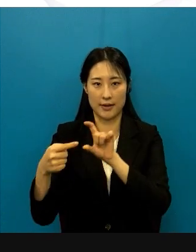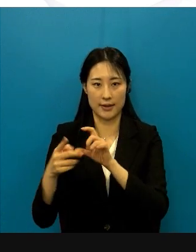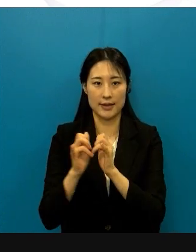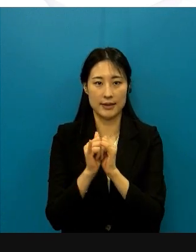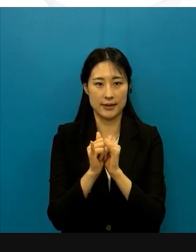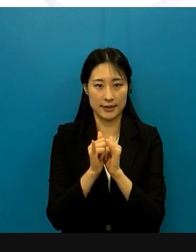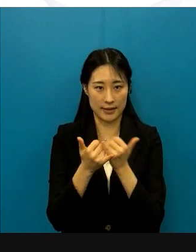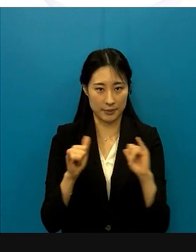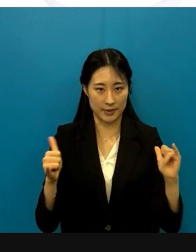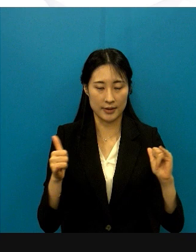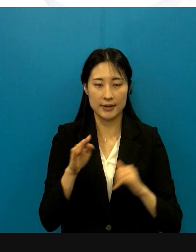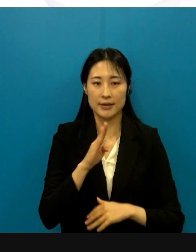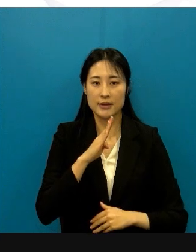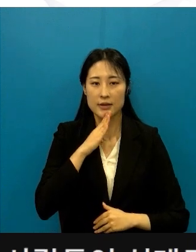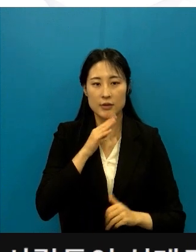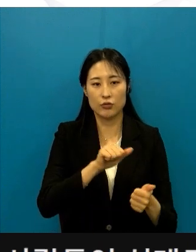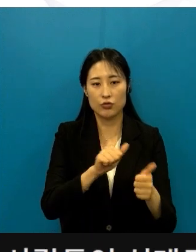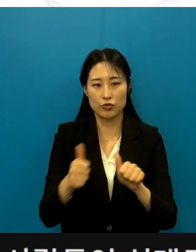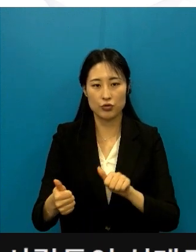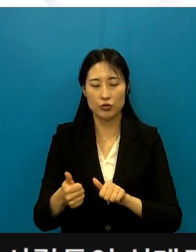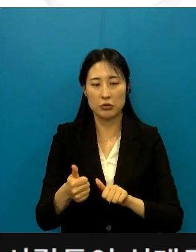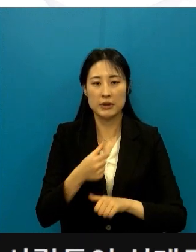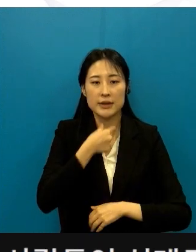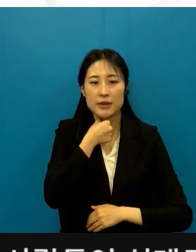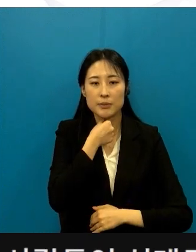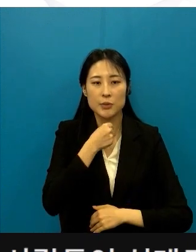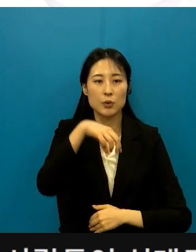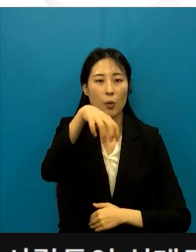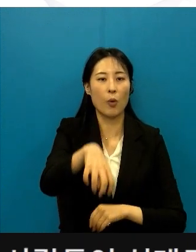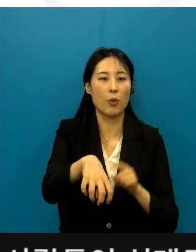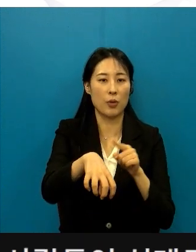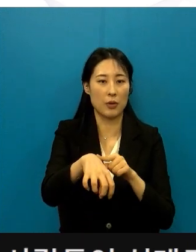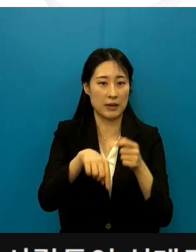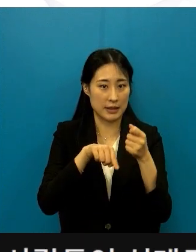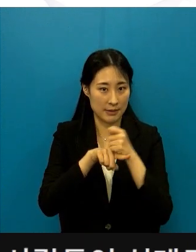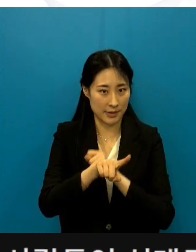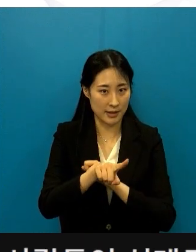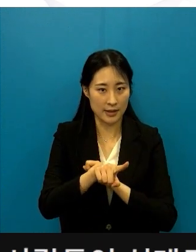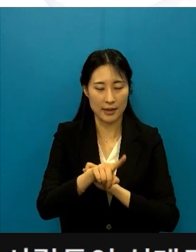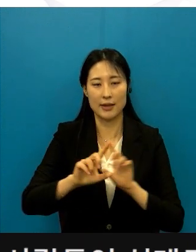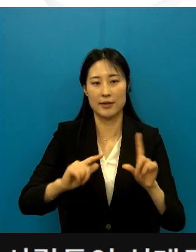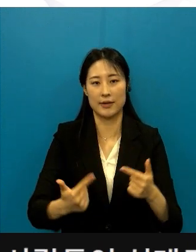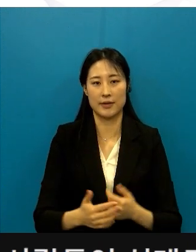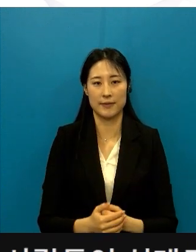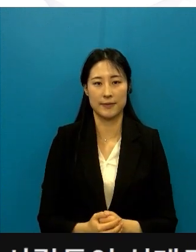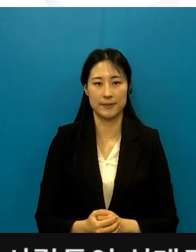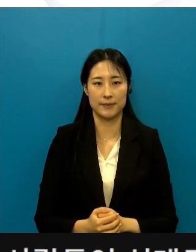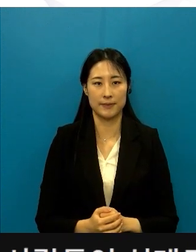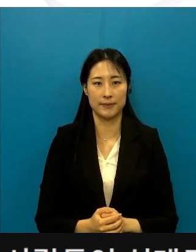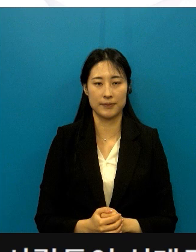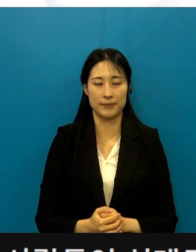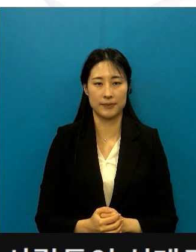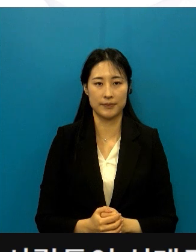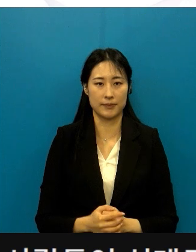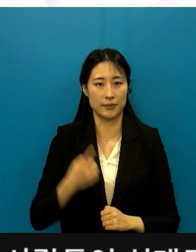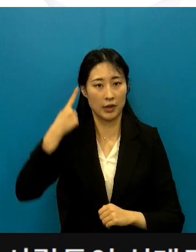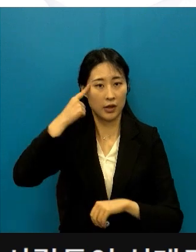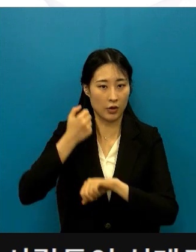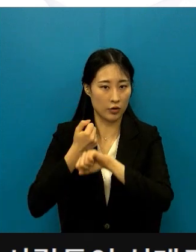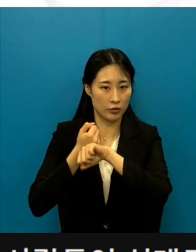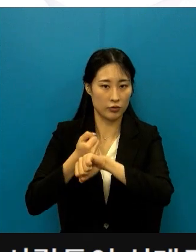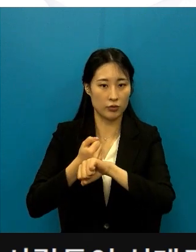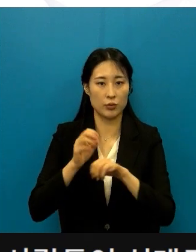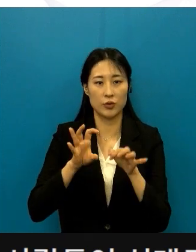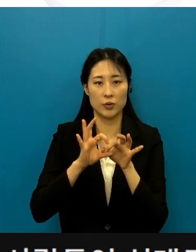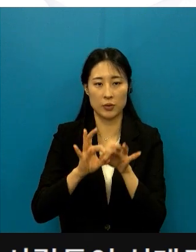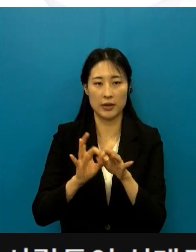England and Germany that investigate where people actually wish to die. And a